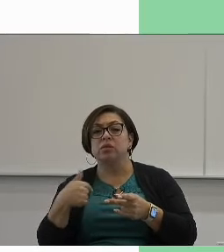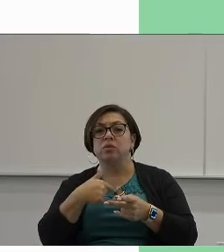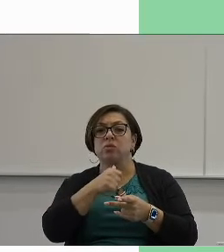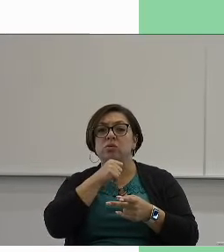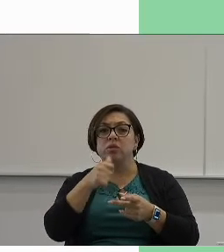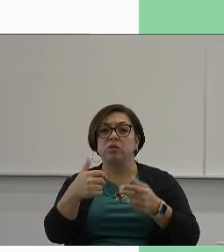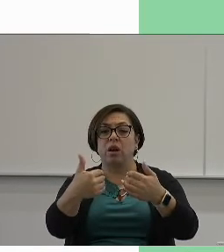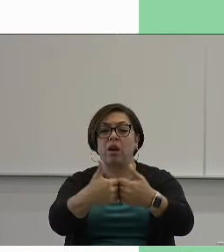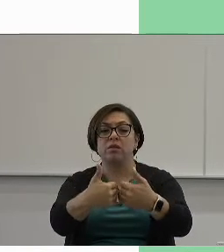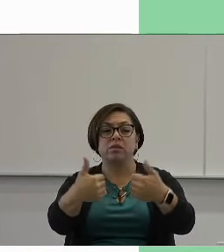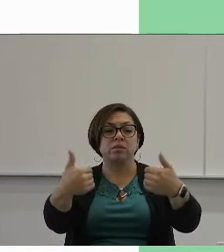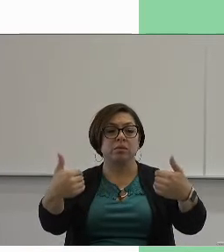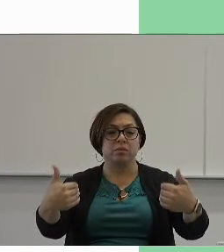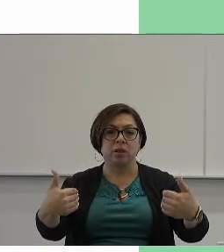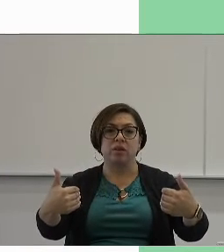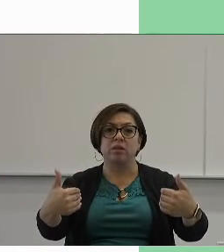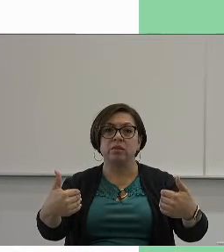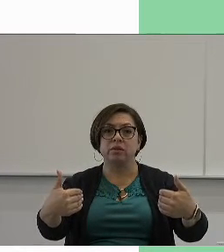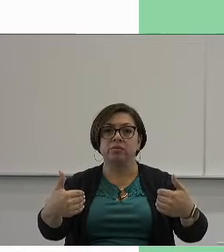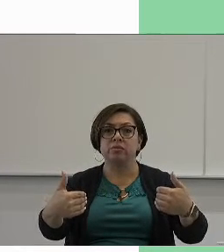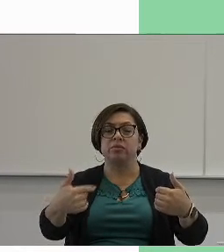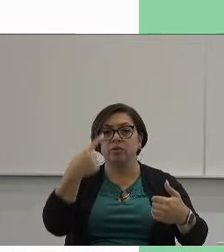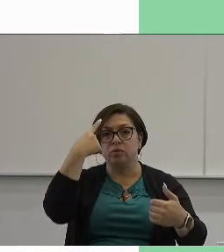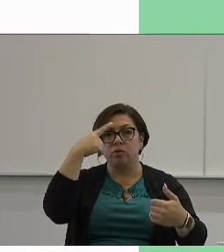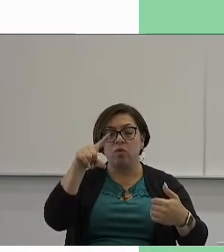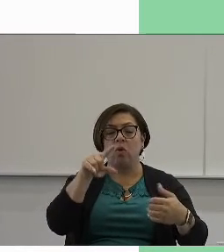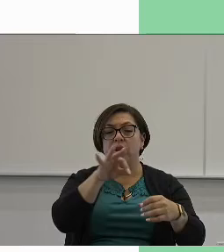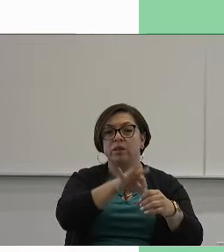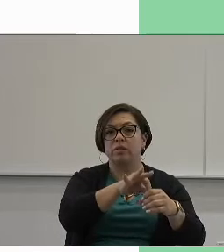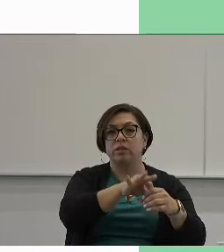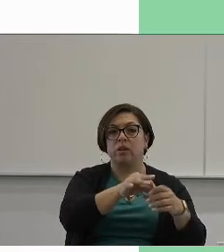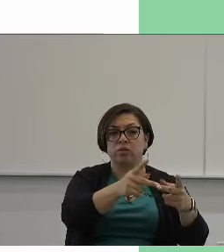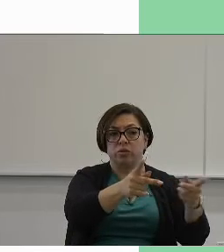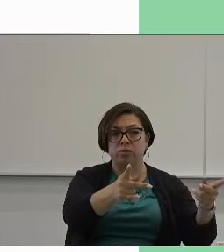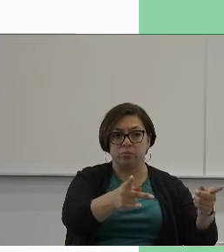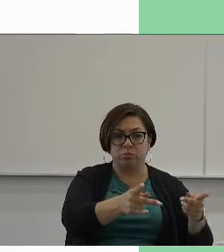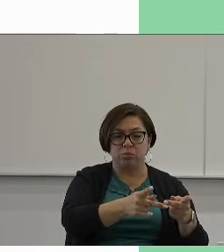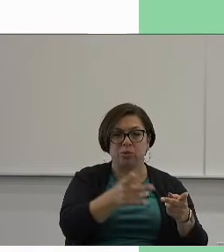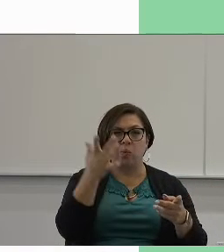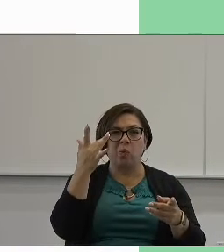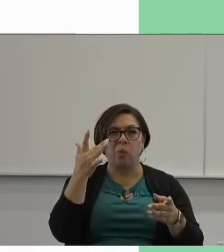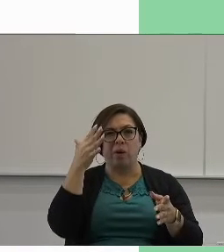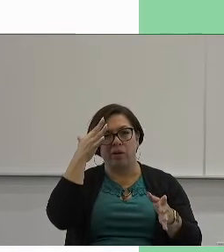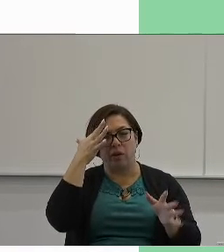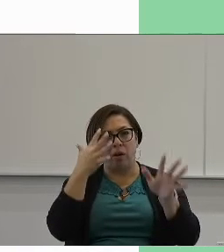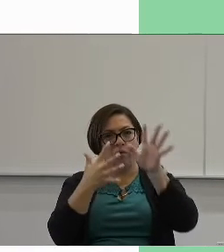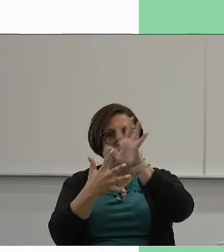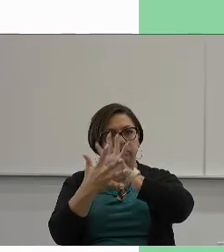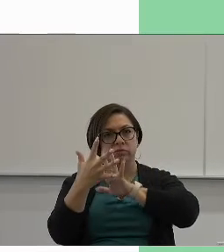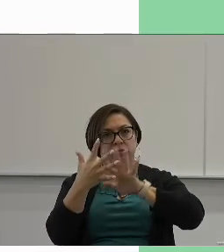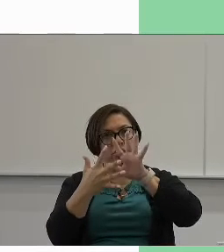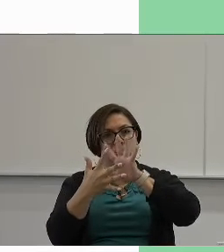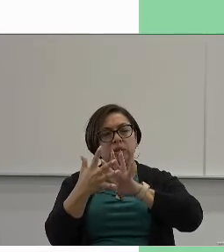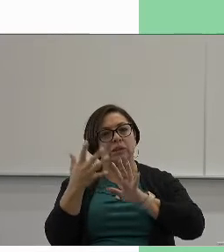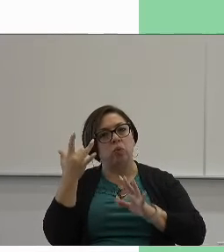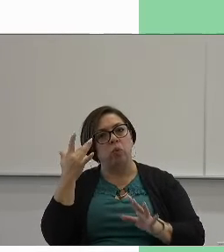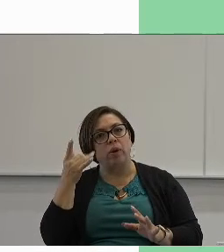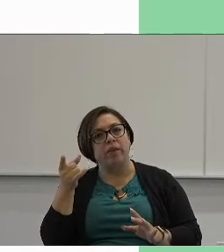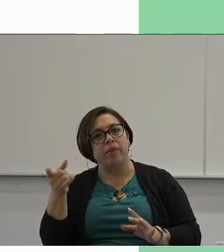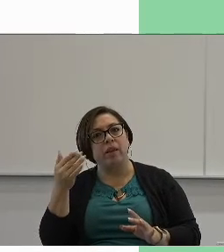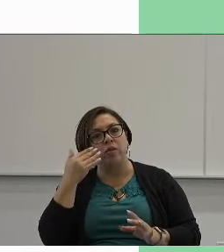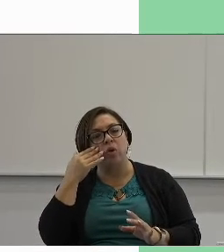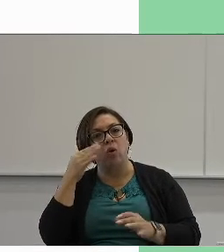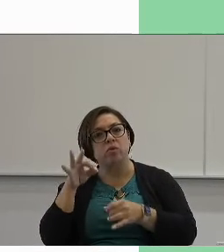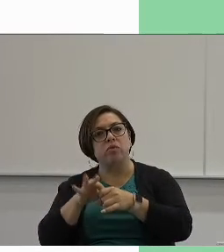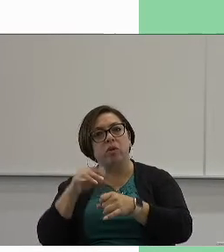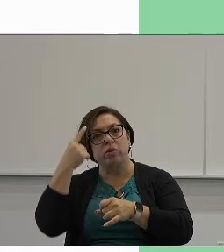districts among election precincts. So that way it reduces confusion because folks who go to their election precinct know that they're only voting